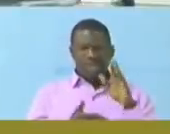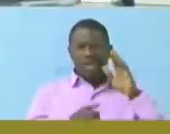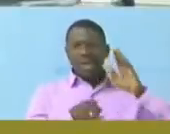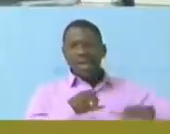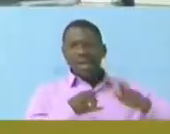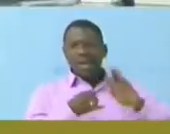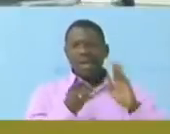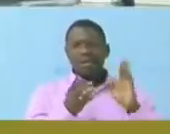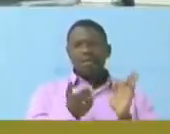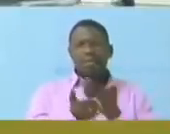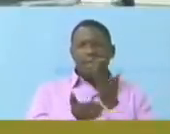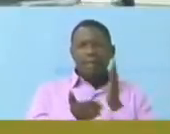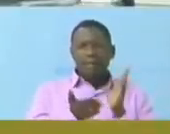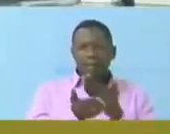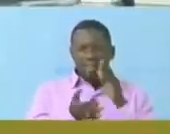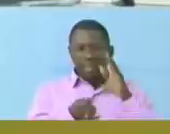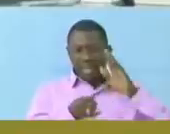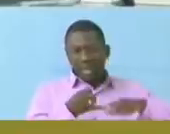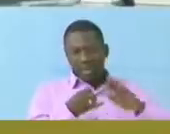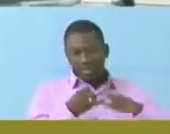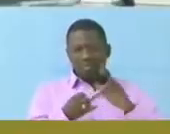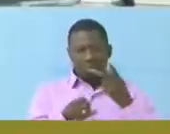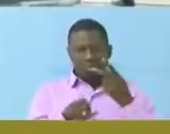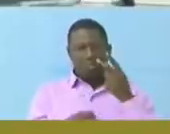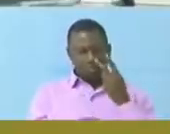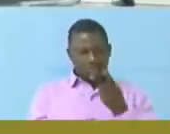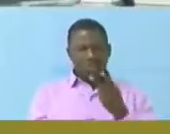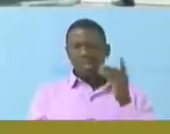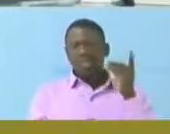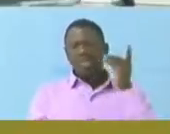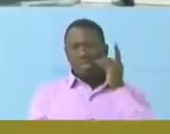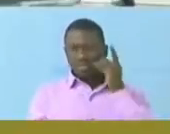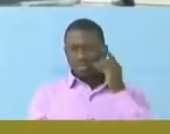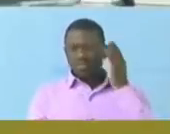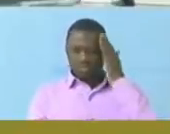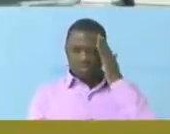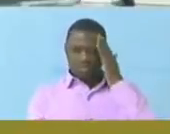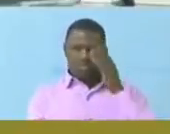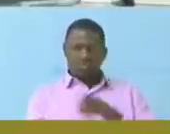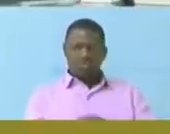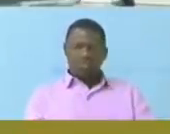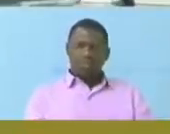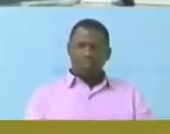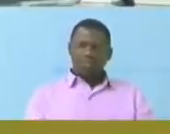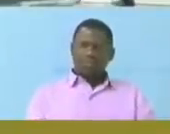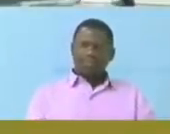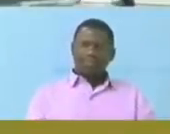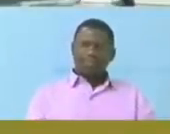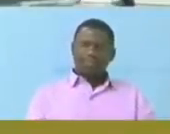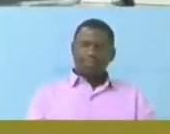sign Robert, I mean, we are Kaitila Majube, Bruce Alusilo.